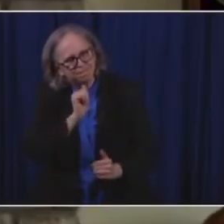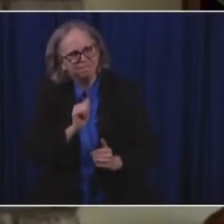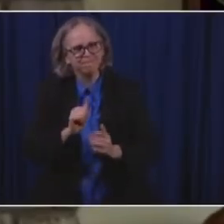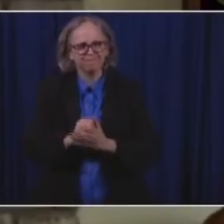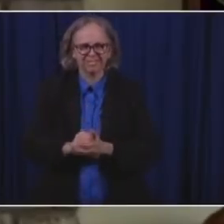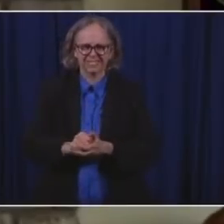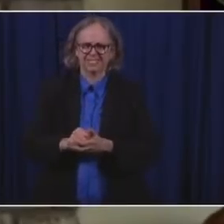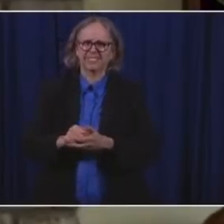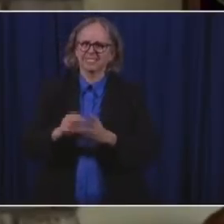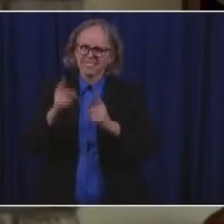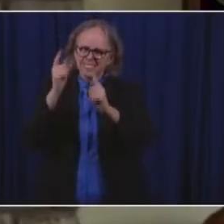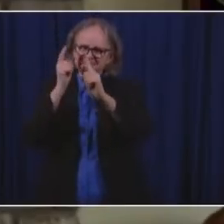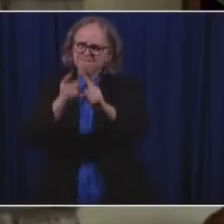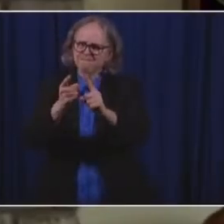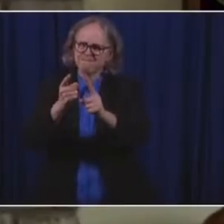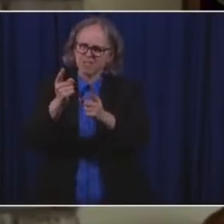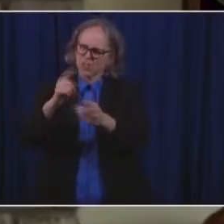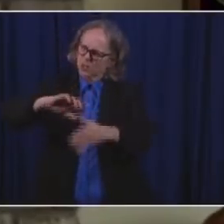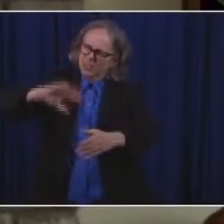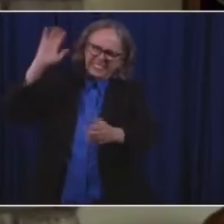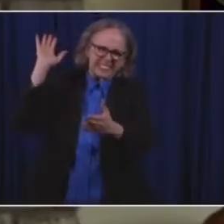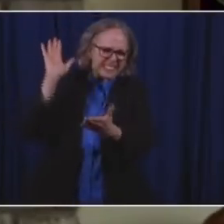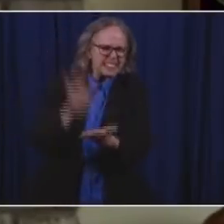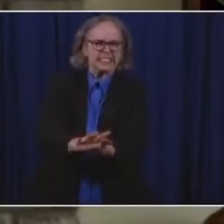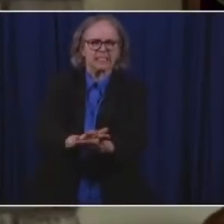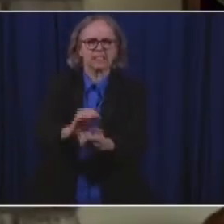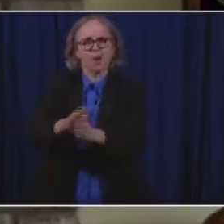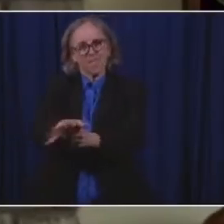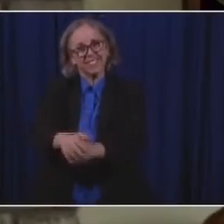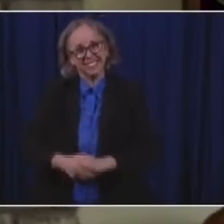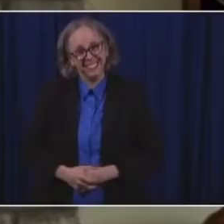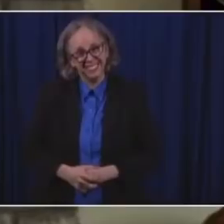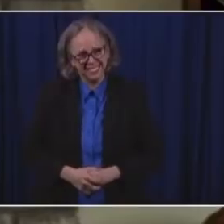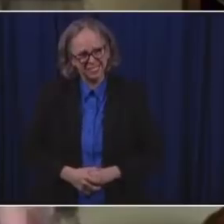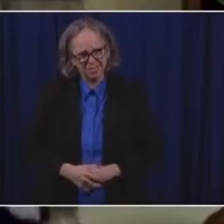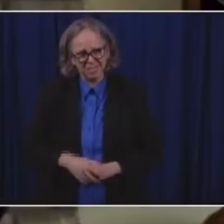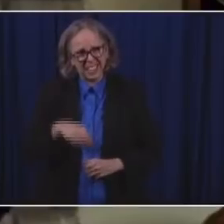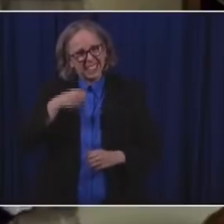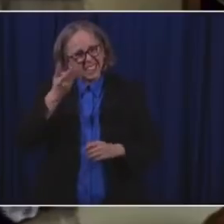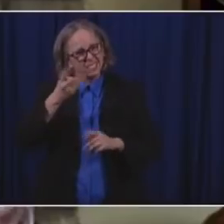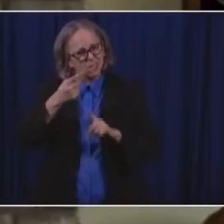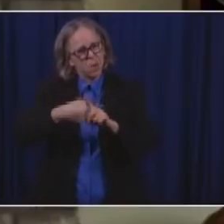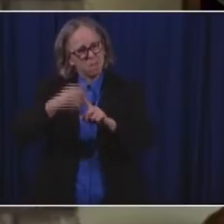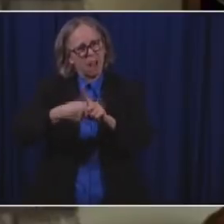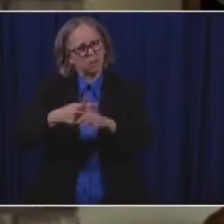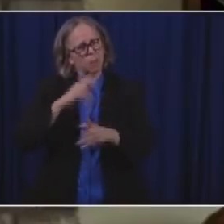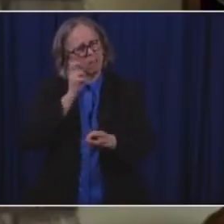back as hard as we can, knowing the next few months will be tough. But there is hope